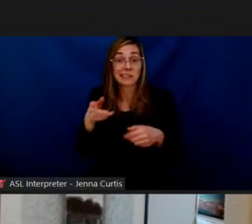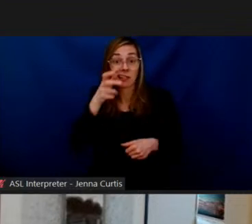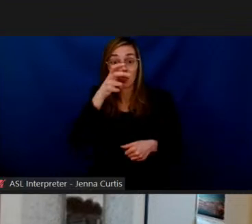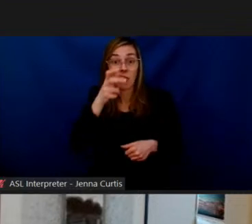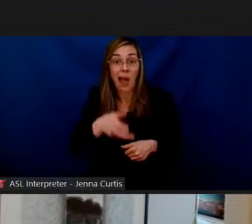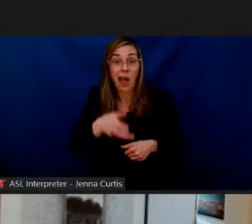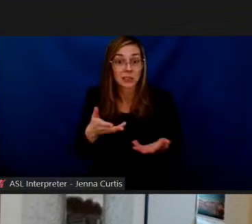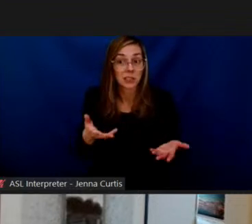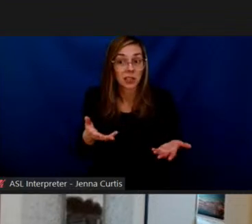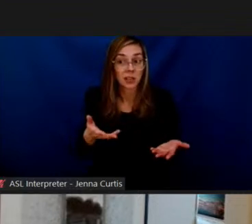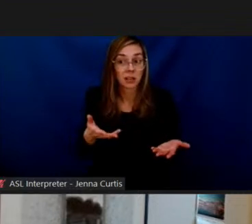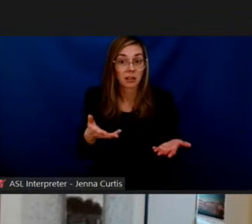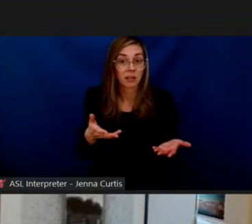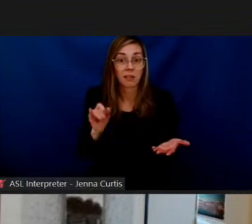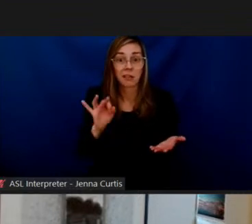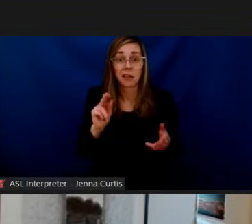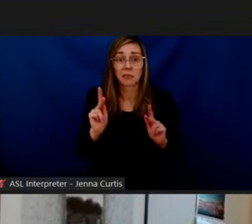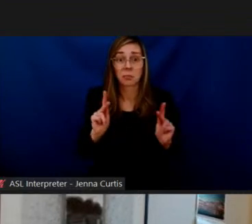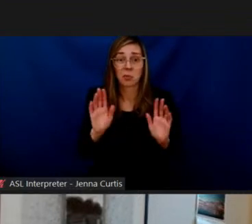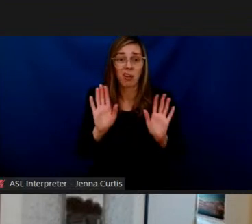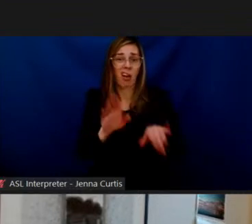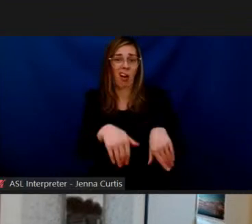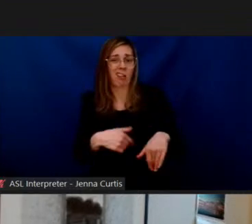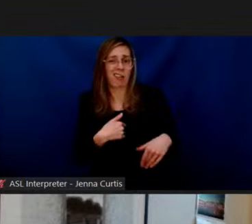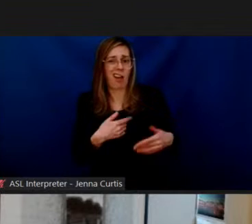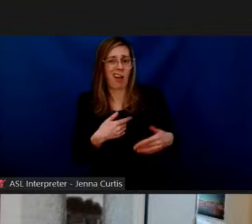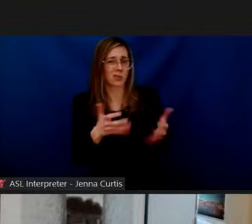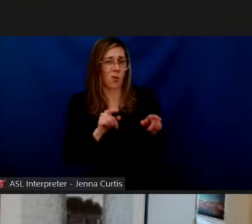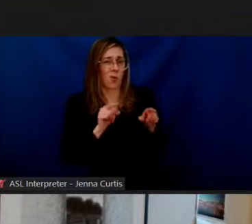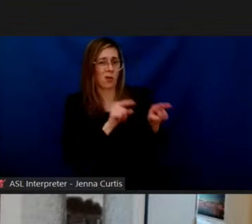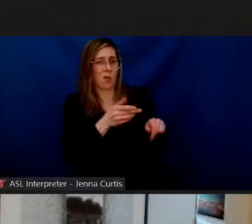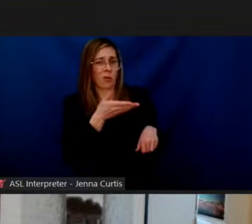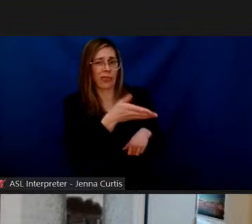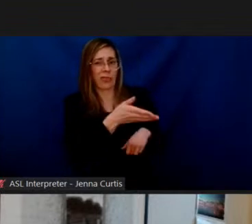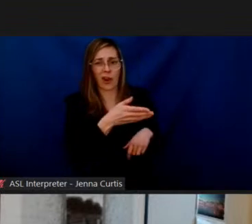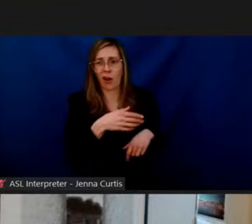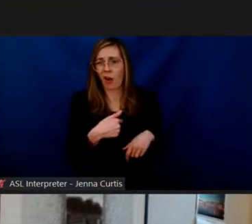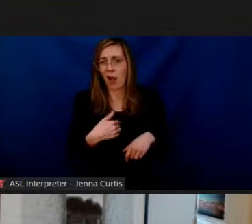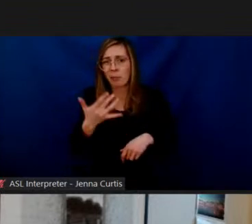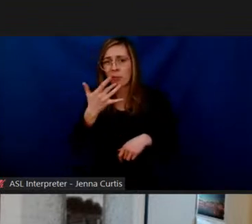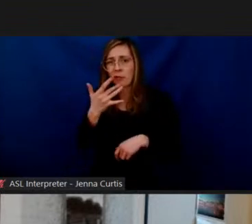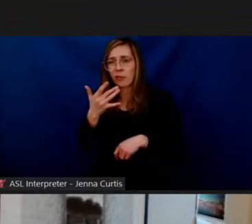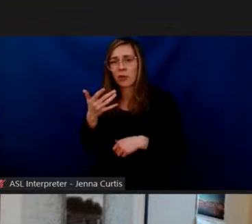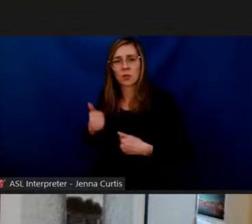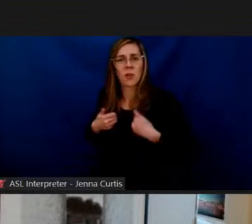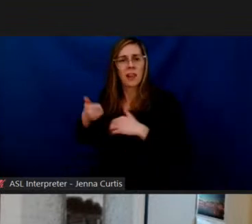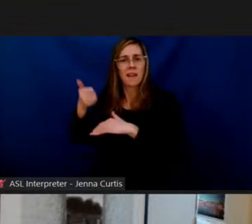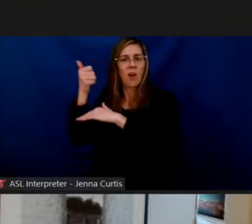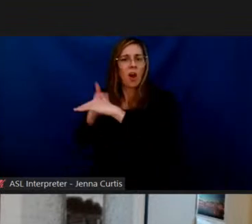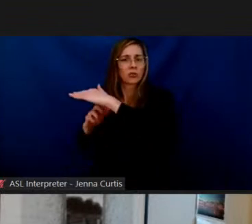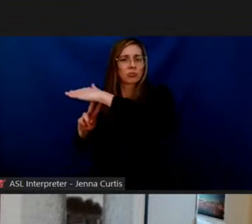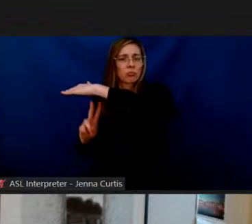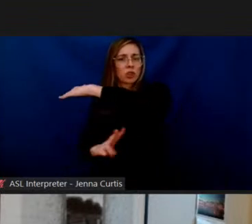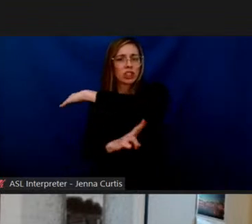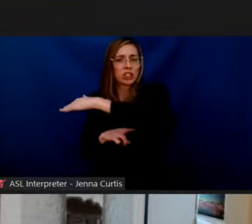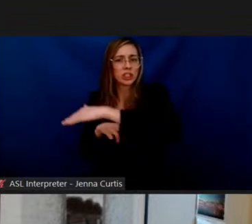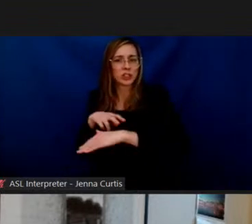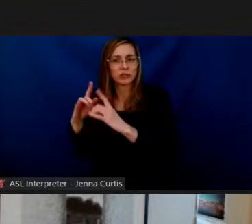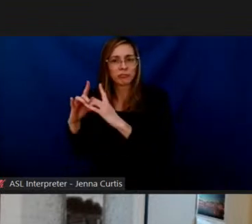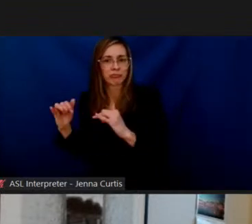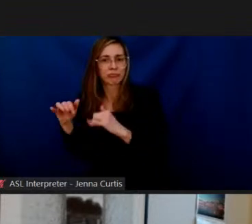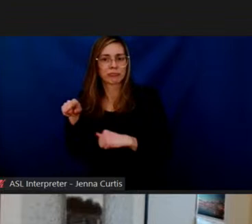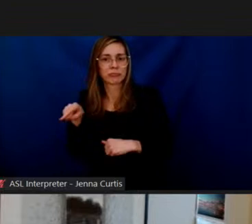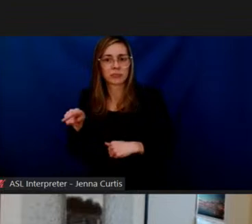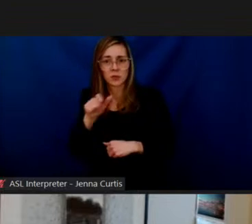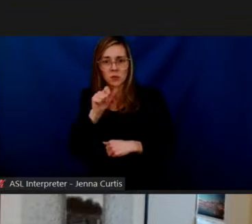to live in an underpass or along, in any kind of area where they don't have services